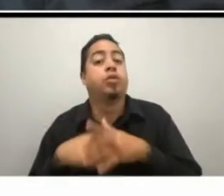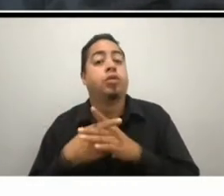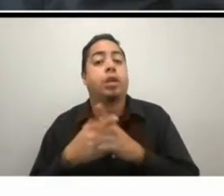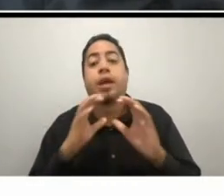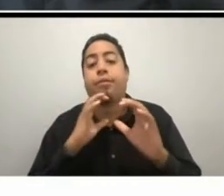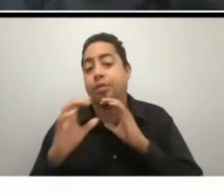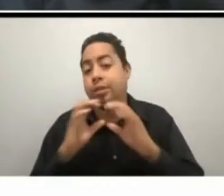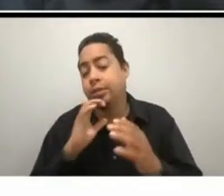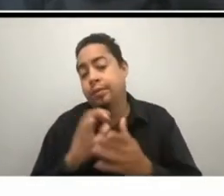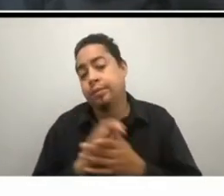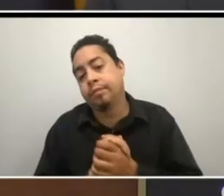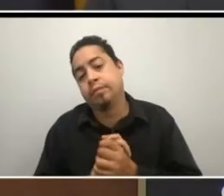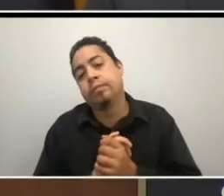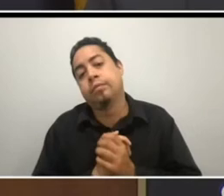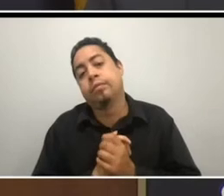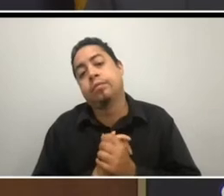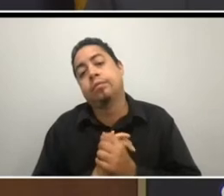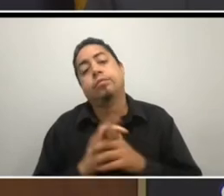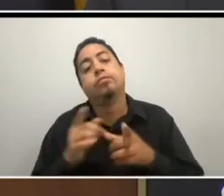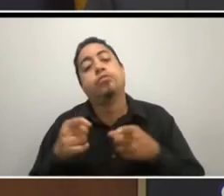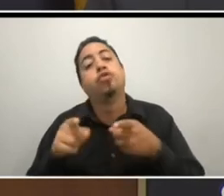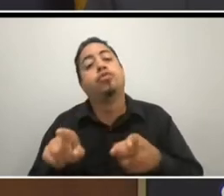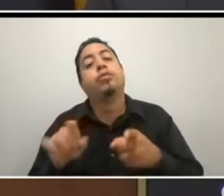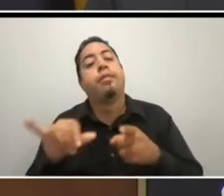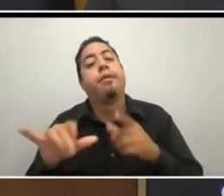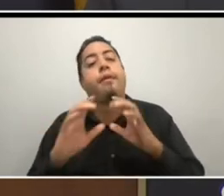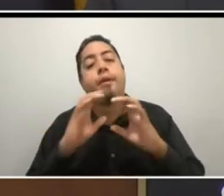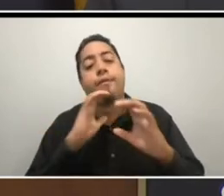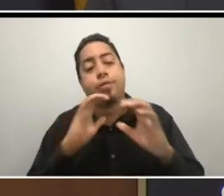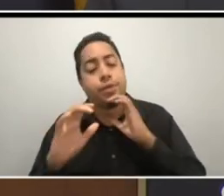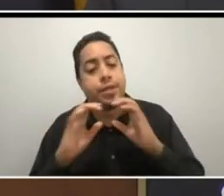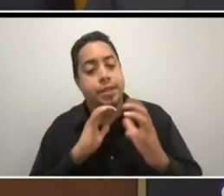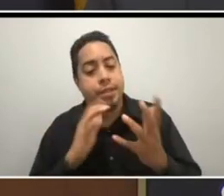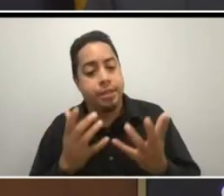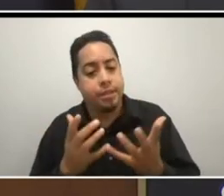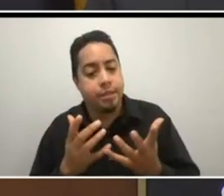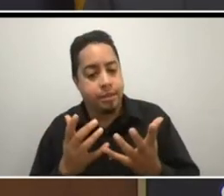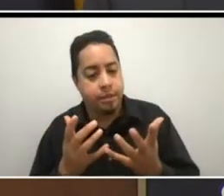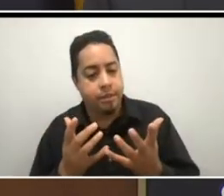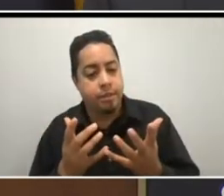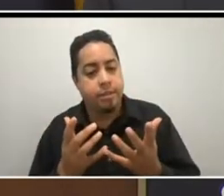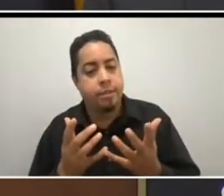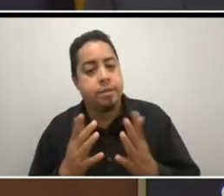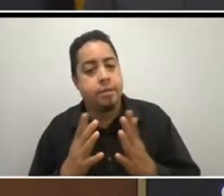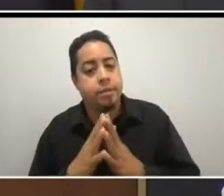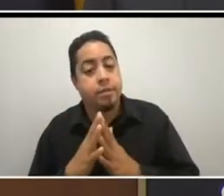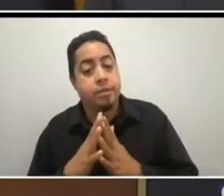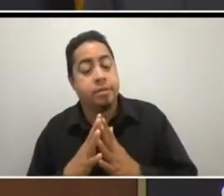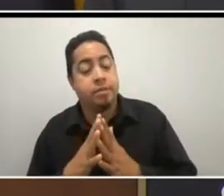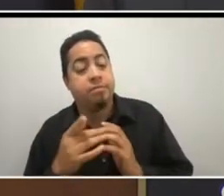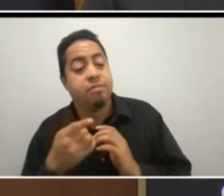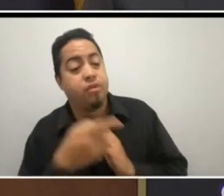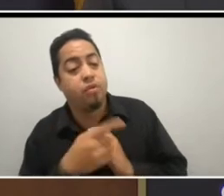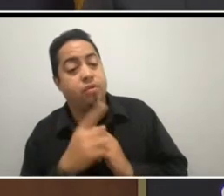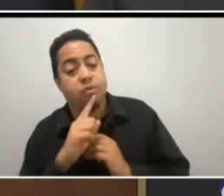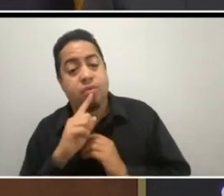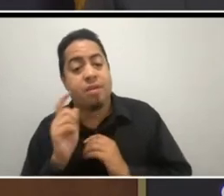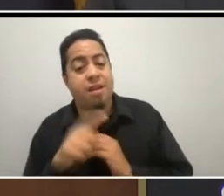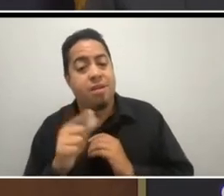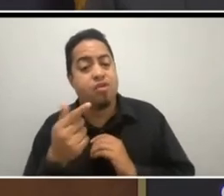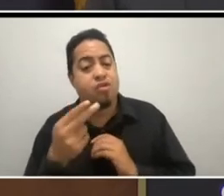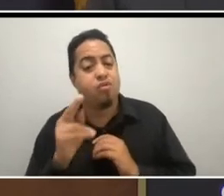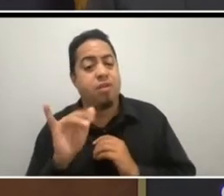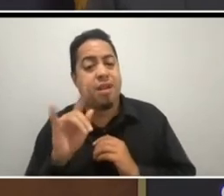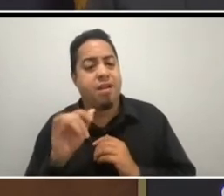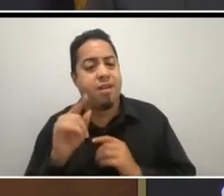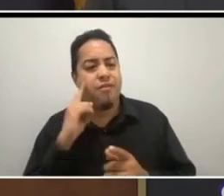And during that conversation, did You will ask Mr. Giuliani for proof of